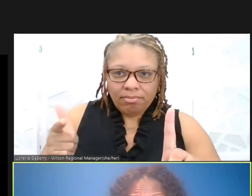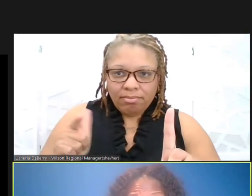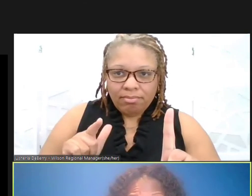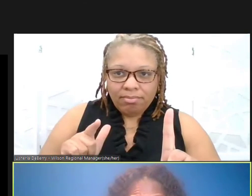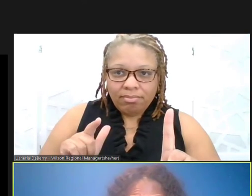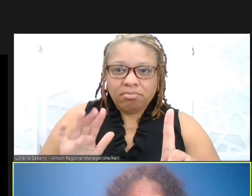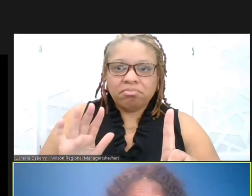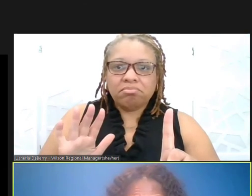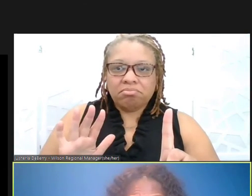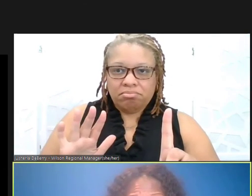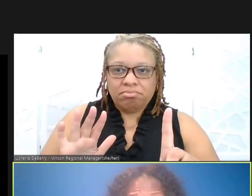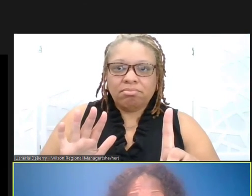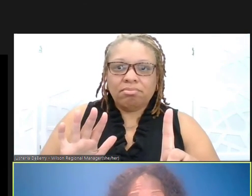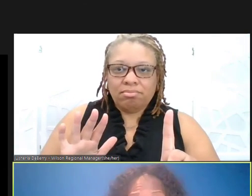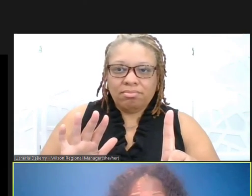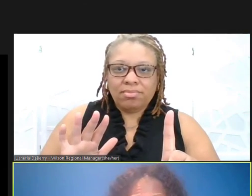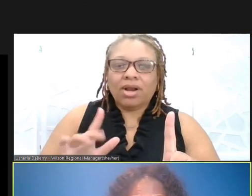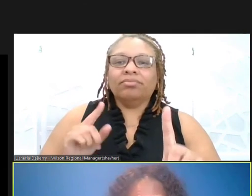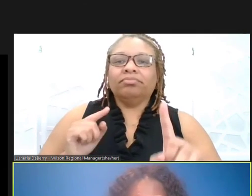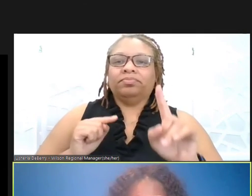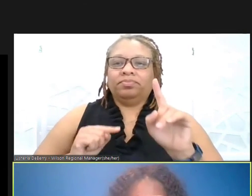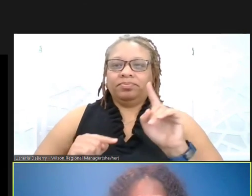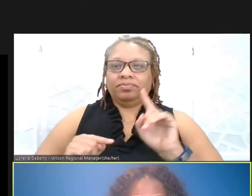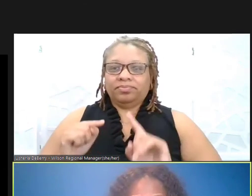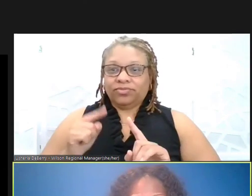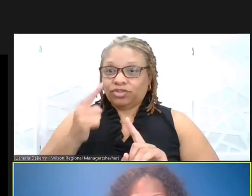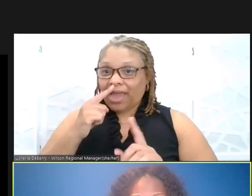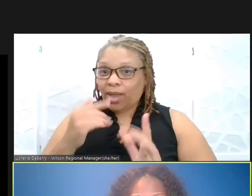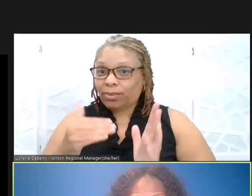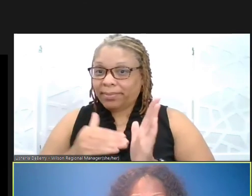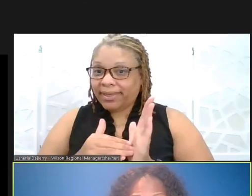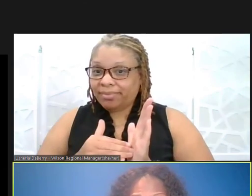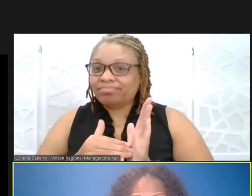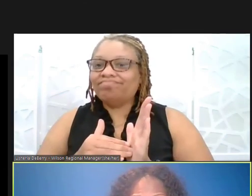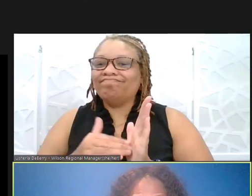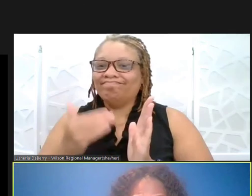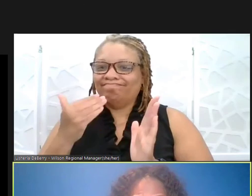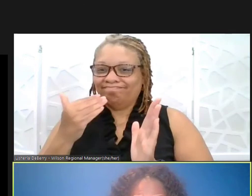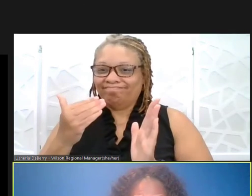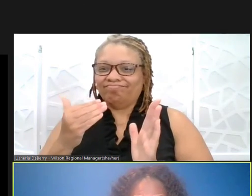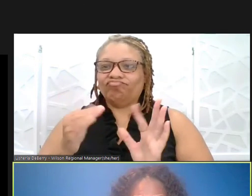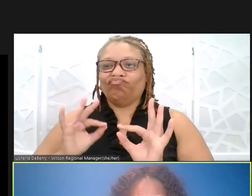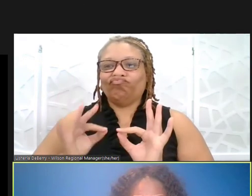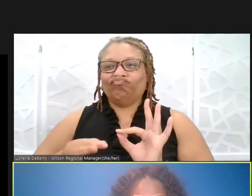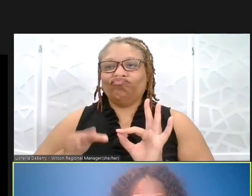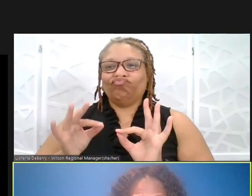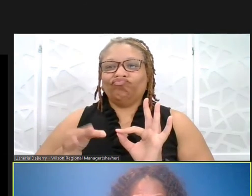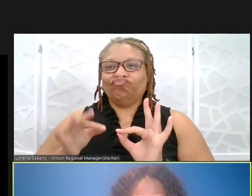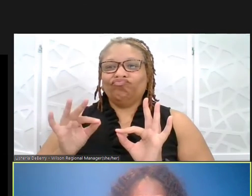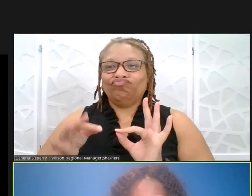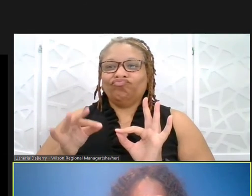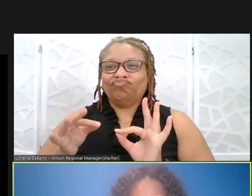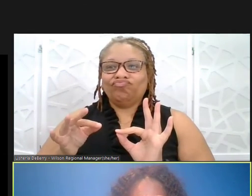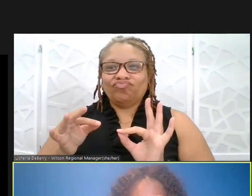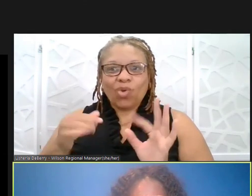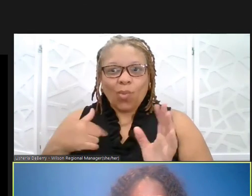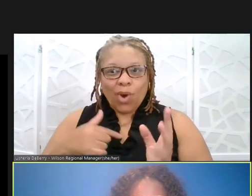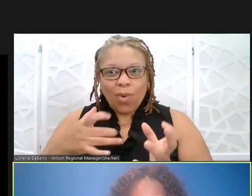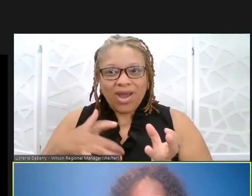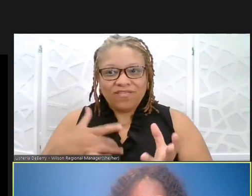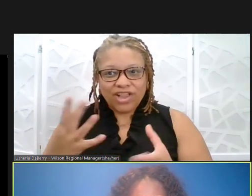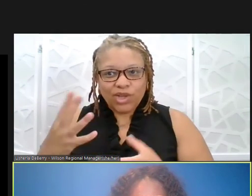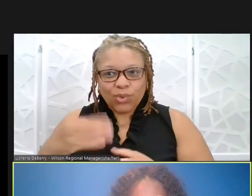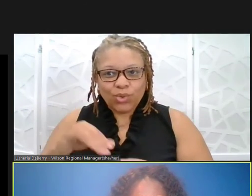is going to say, oh, excuse me, one at a time, please, and go back to their mode of being the interpreter.